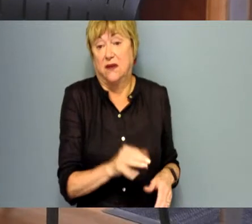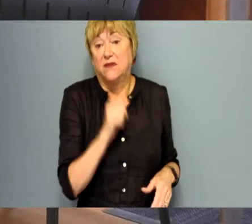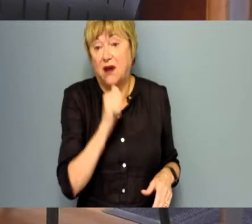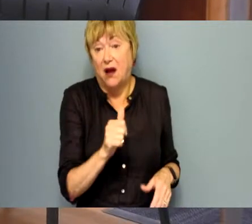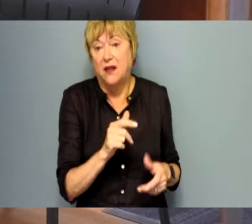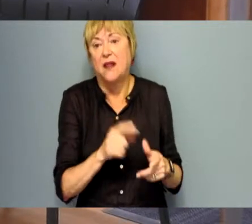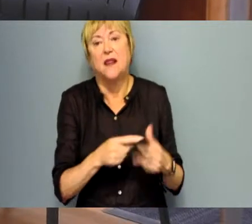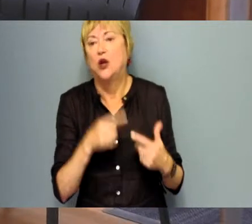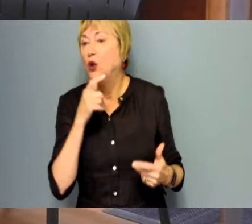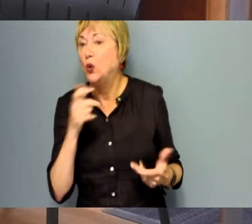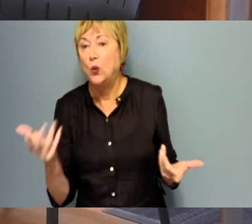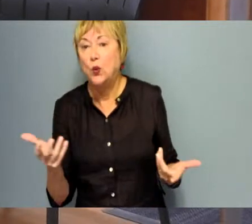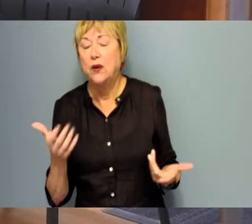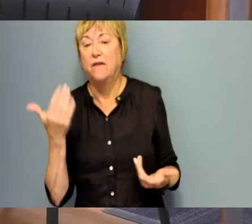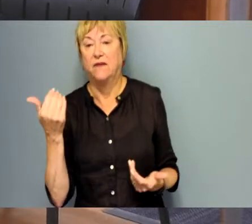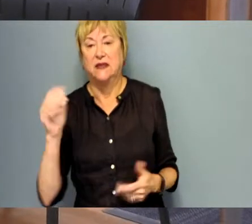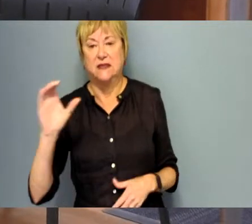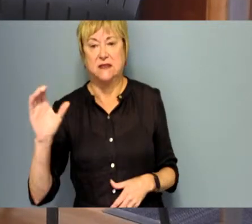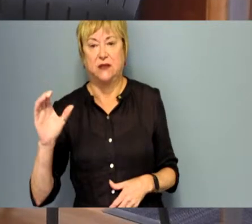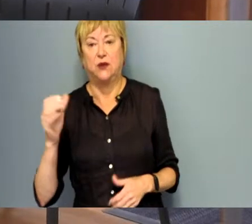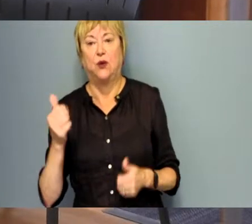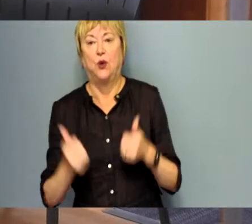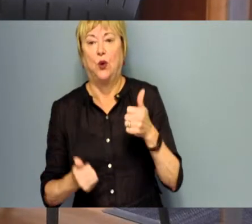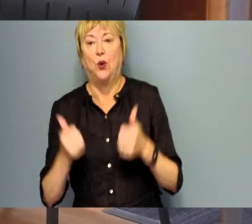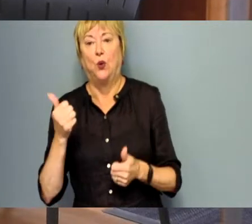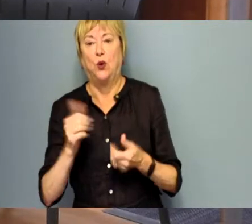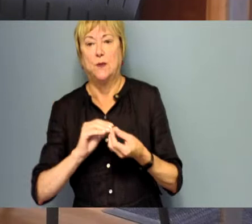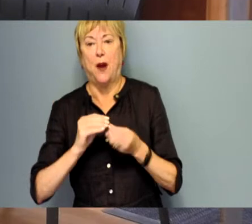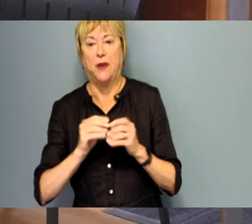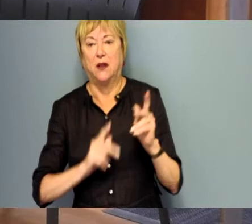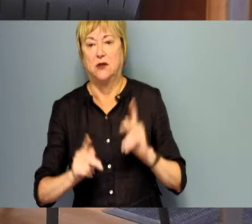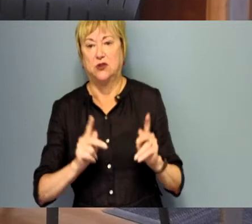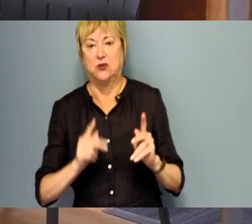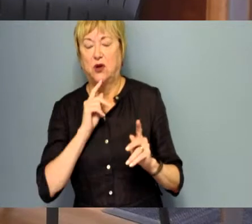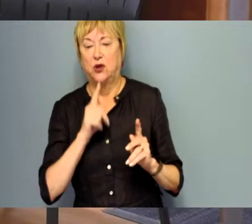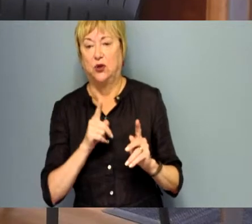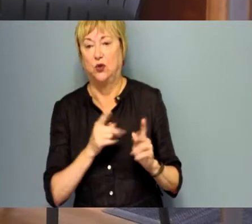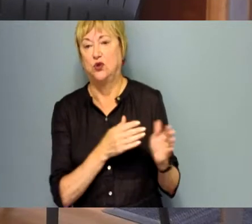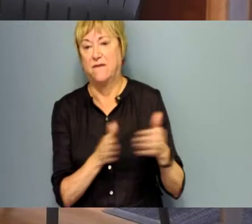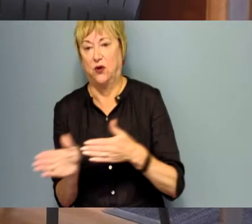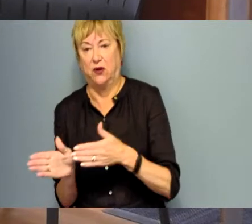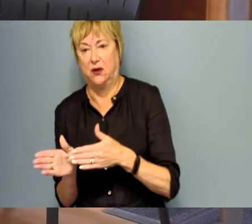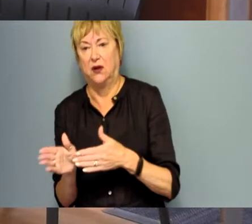15C, what population are you diverting, and what address is this